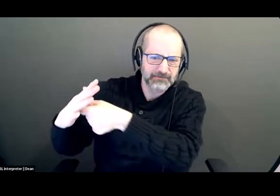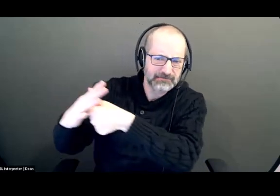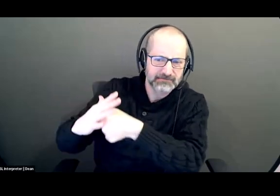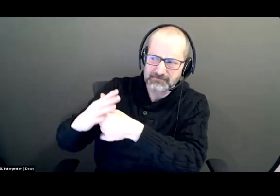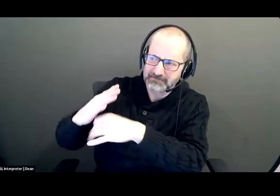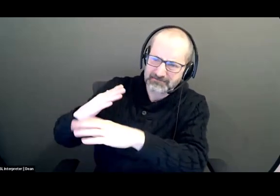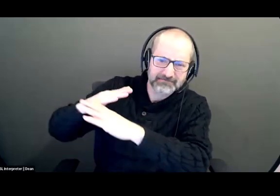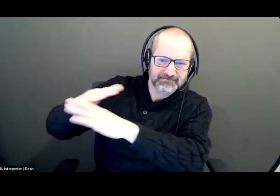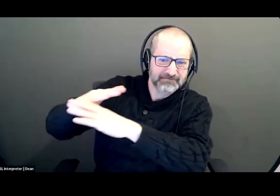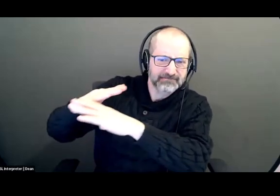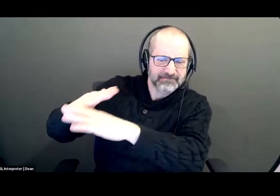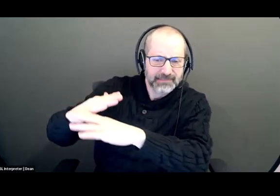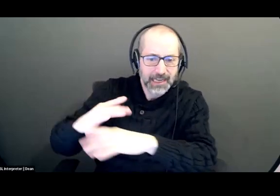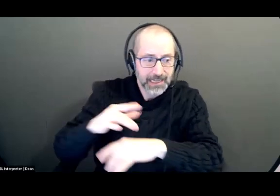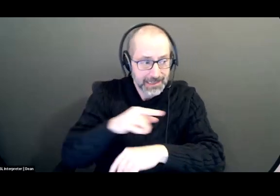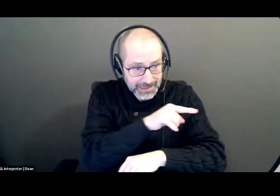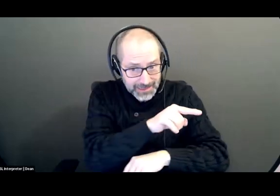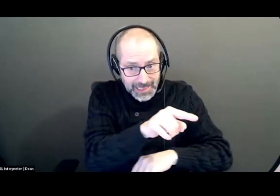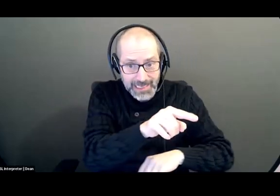Thank you.